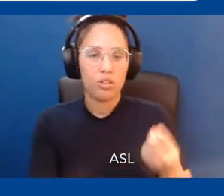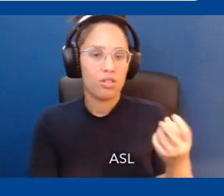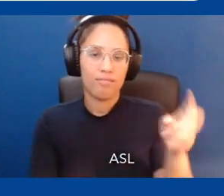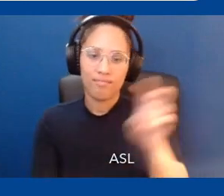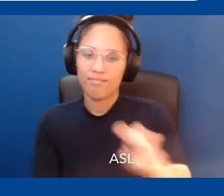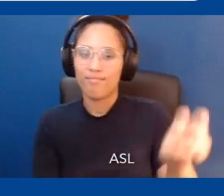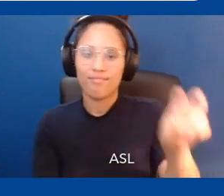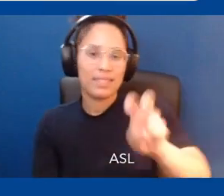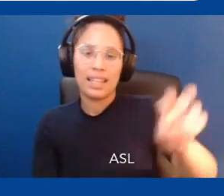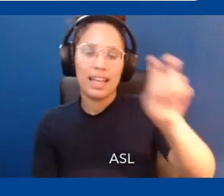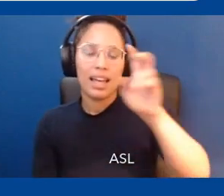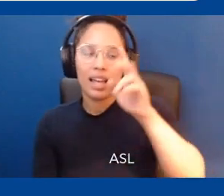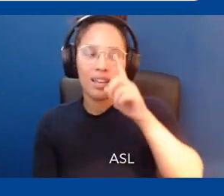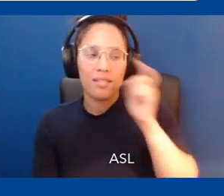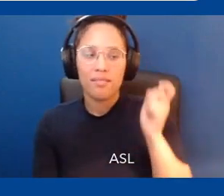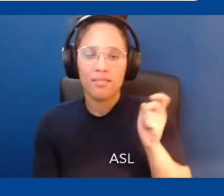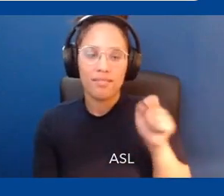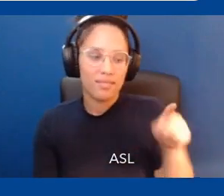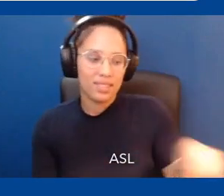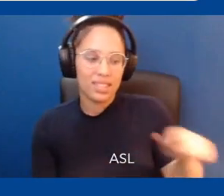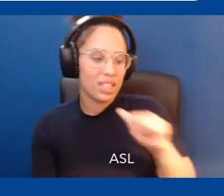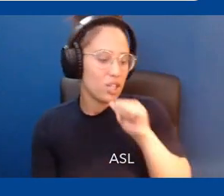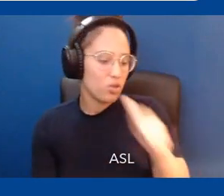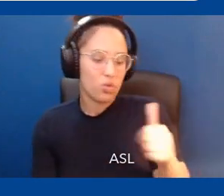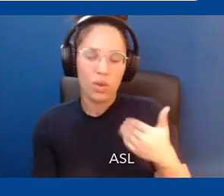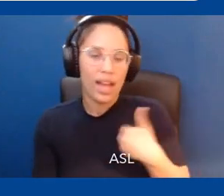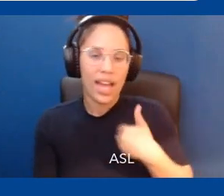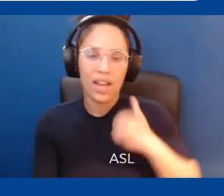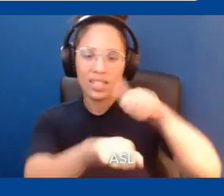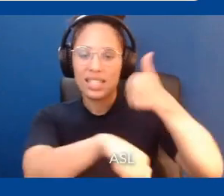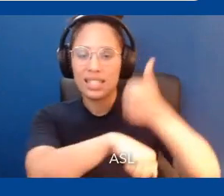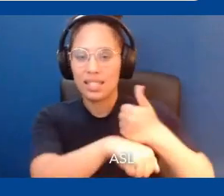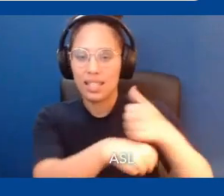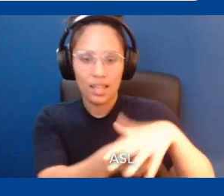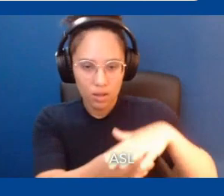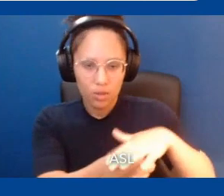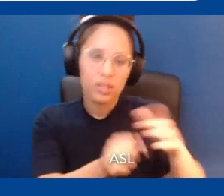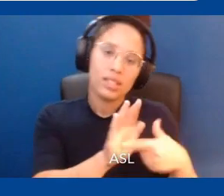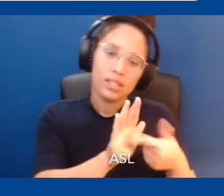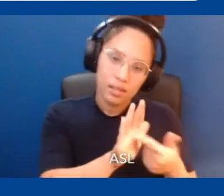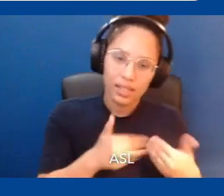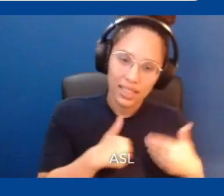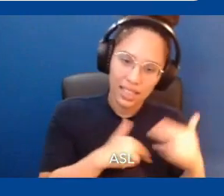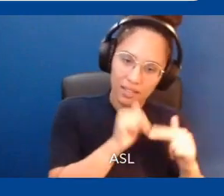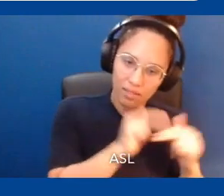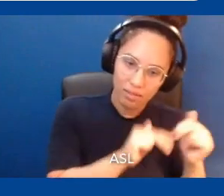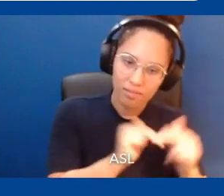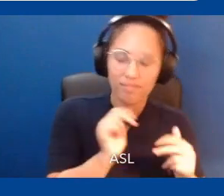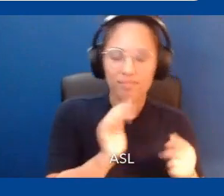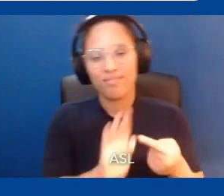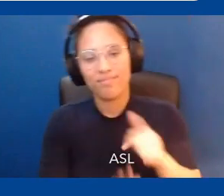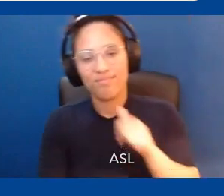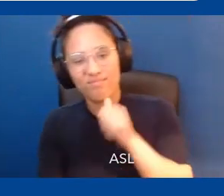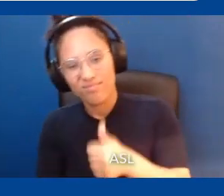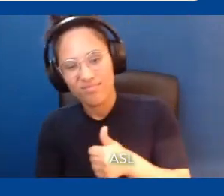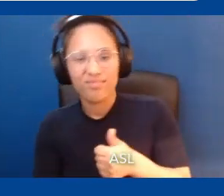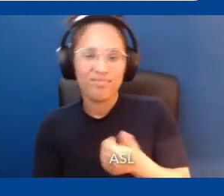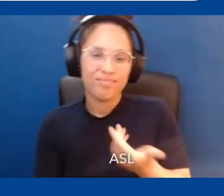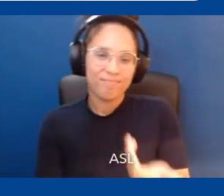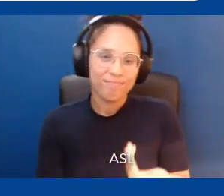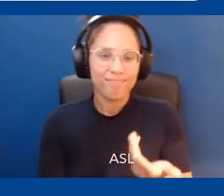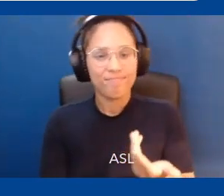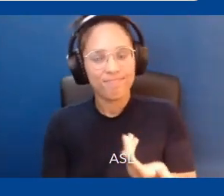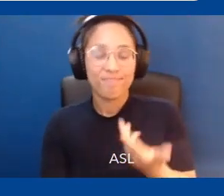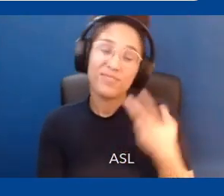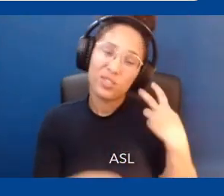They don't have a fixed space. Sometimes they do have a building, but sometimes they don't. So that's